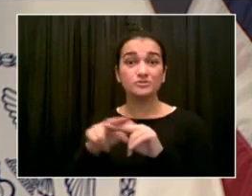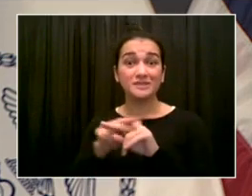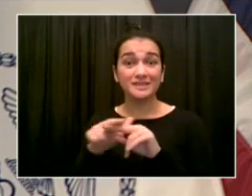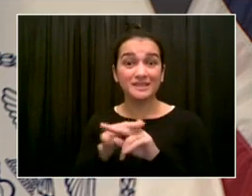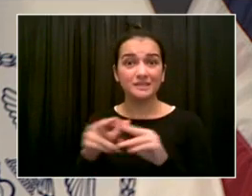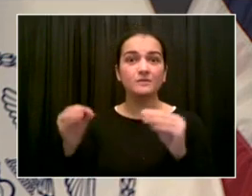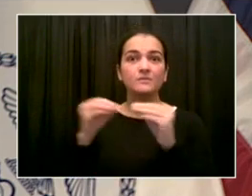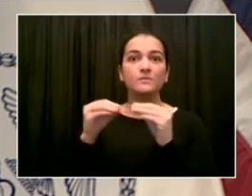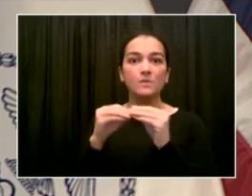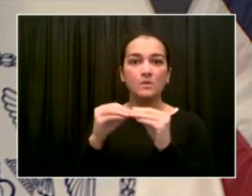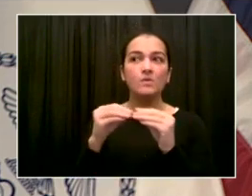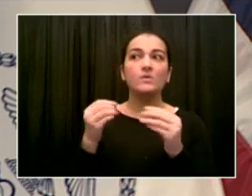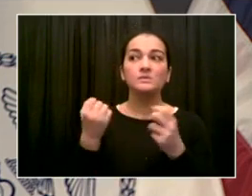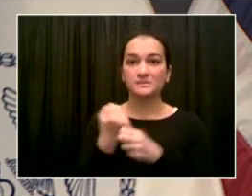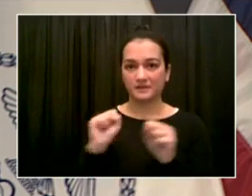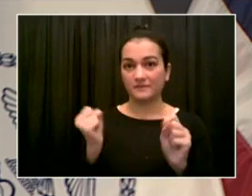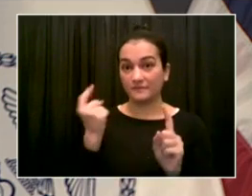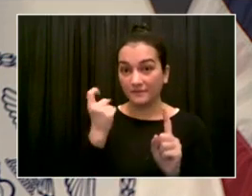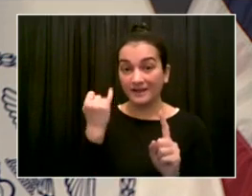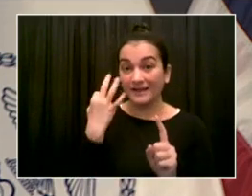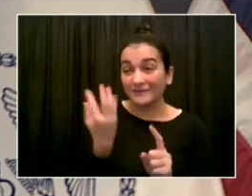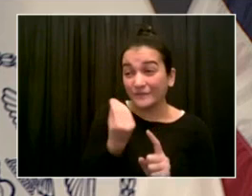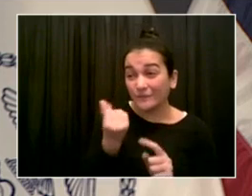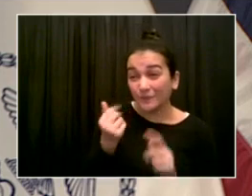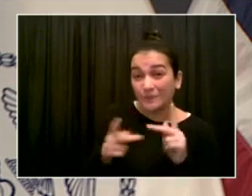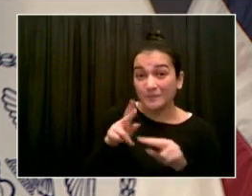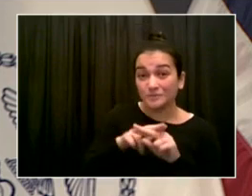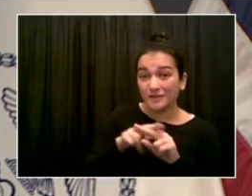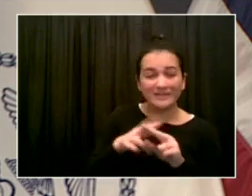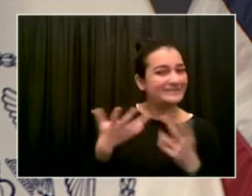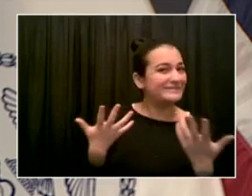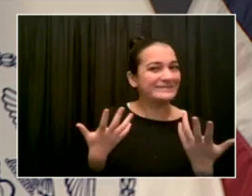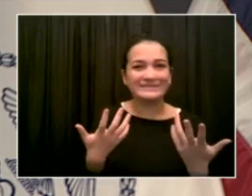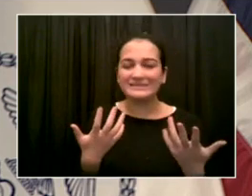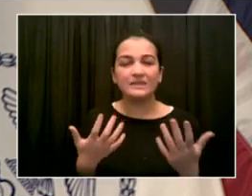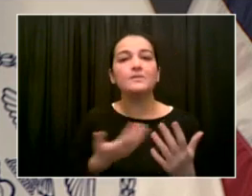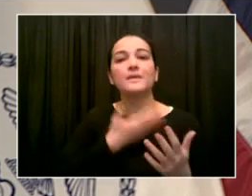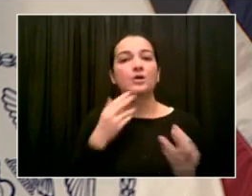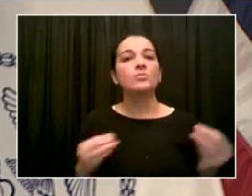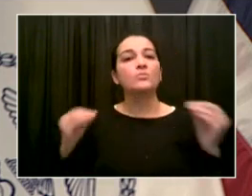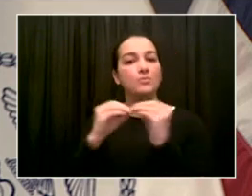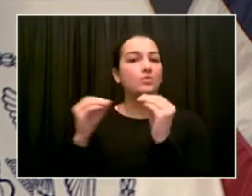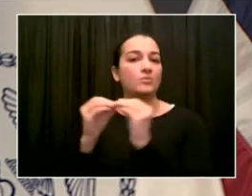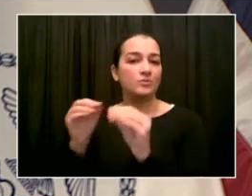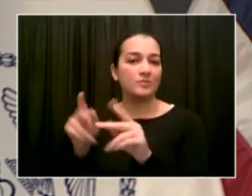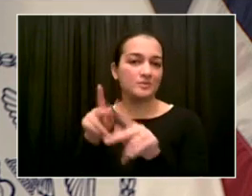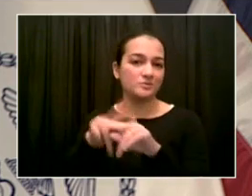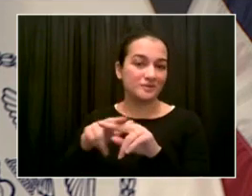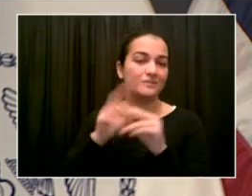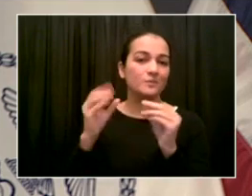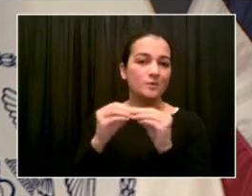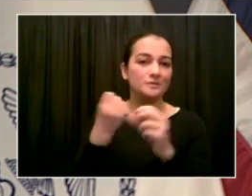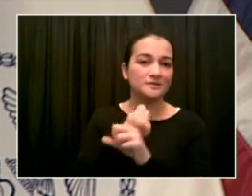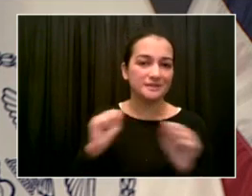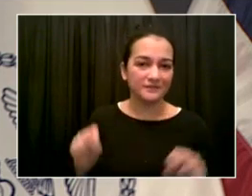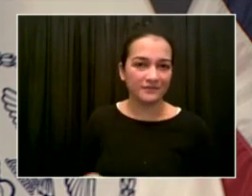literally was 1 crime per million riders. So we can do it, we will do it. Commissioner, you want to add?